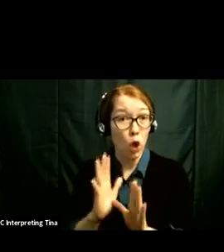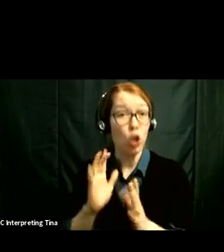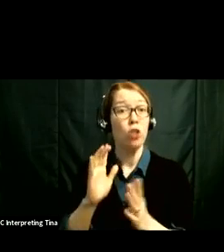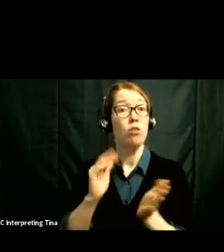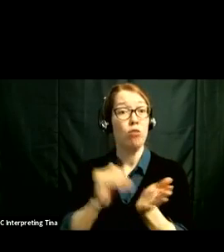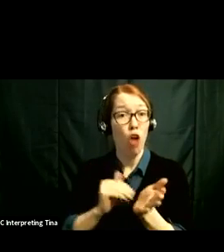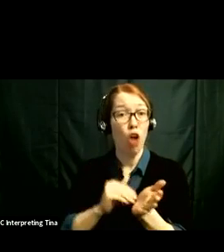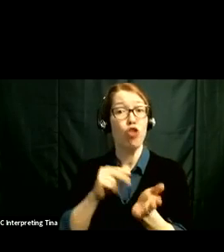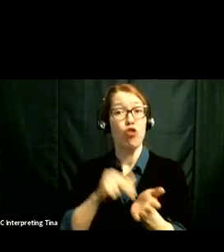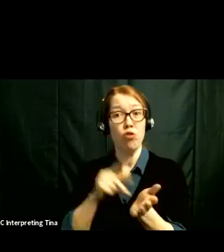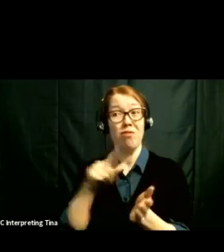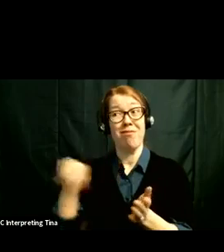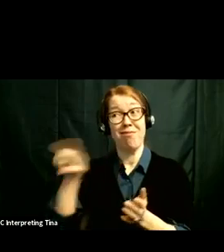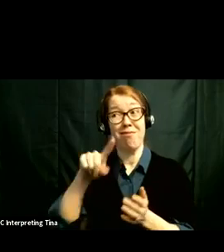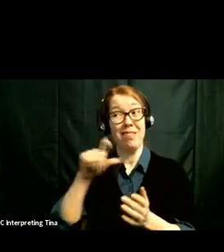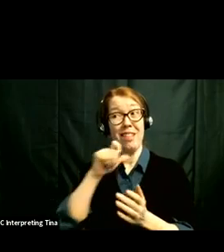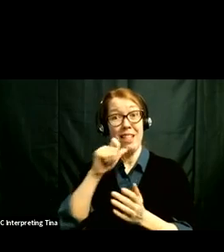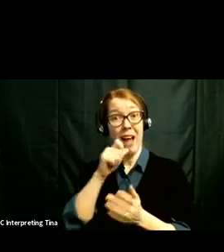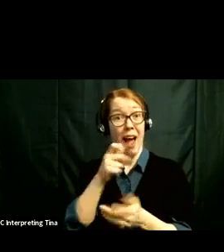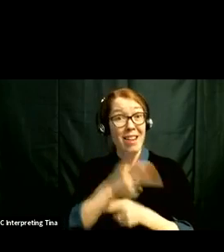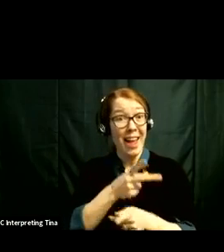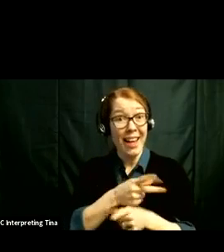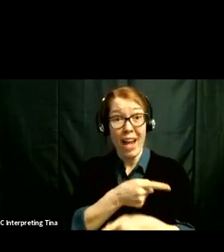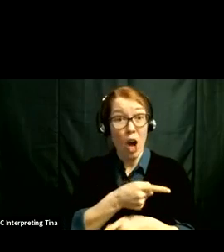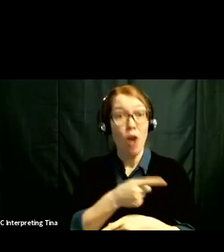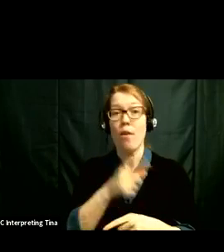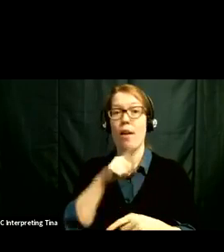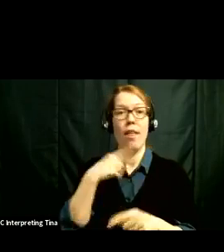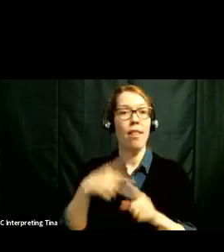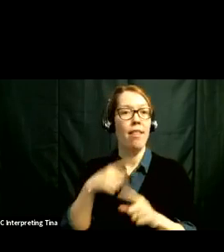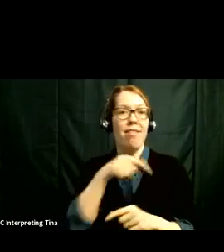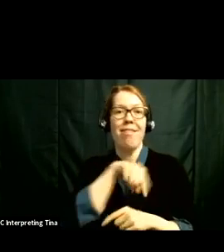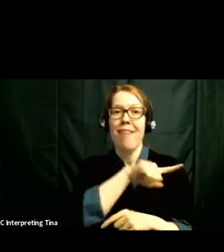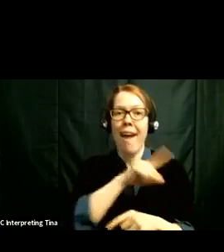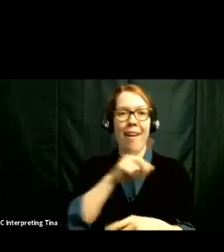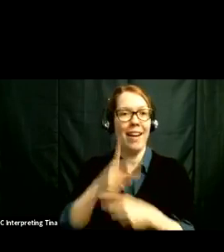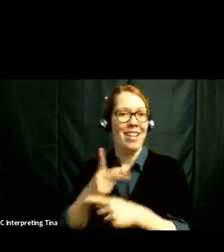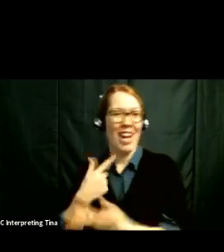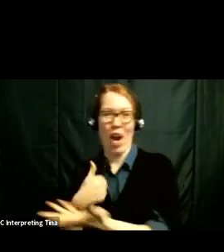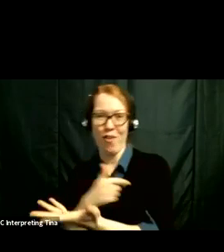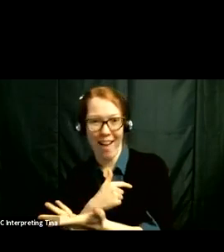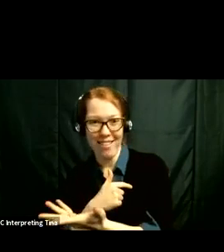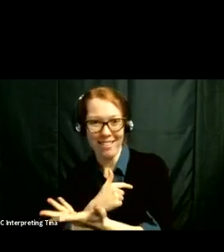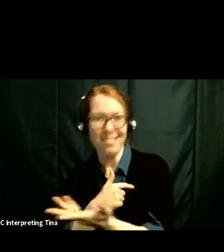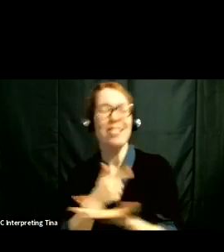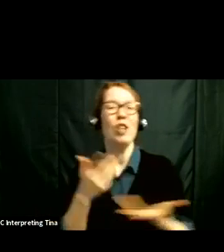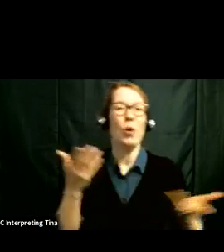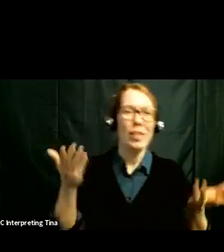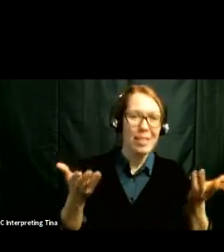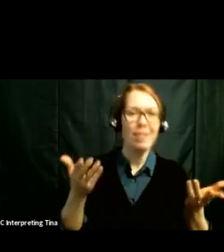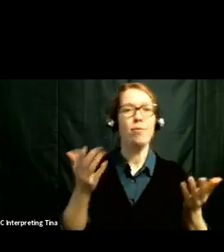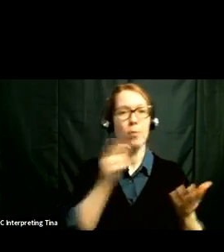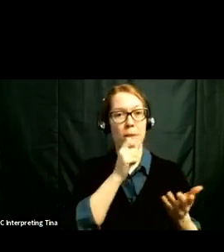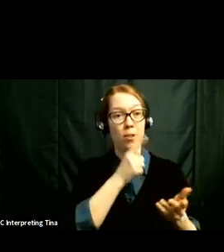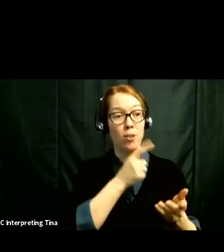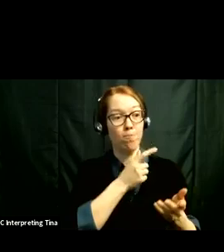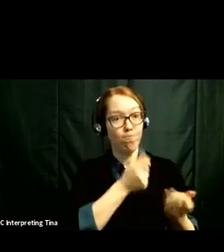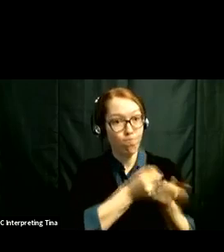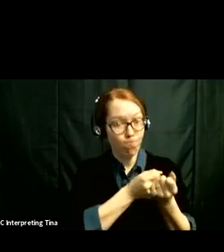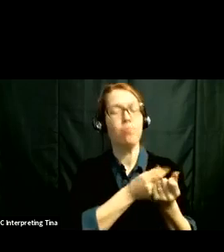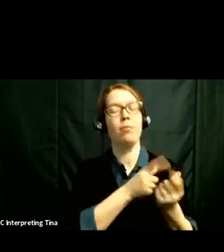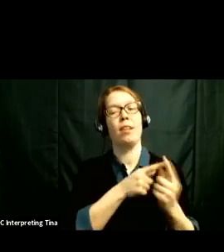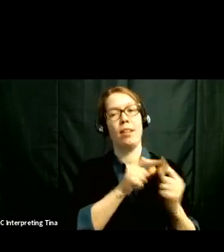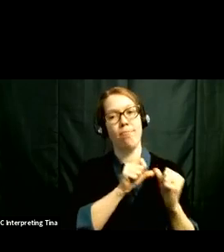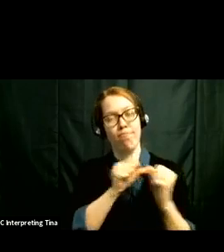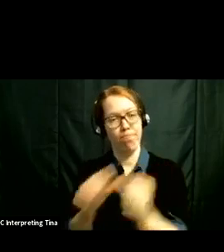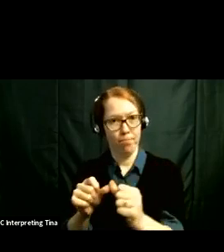and understand that their families are taken care of, they're not gonna be able to respond to us. And that's disaster 101. So Dr. Kaminsky, thank you for those outstanding words and